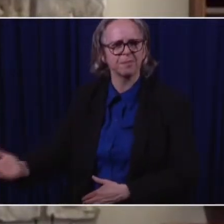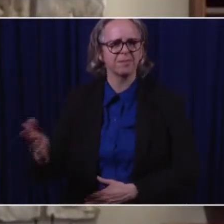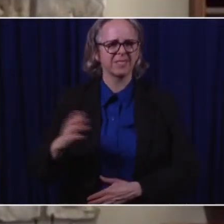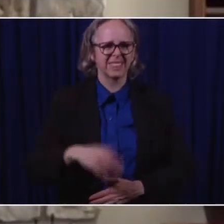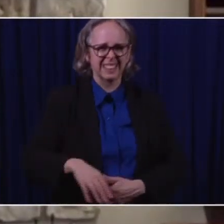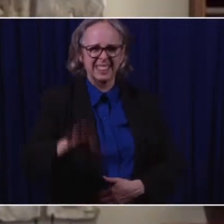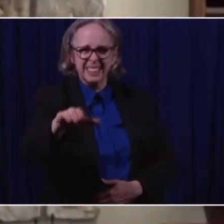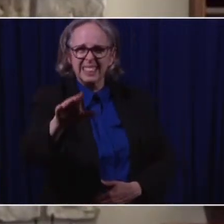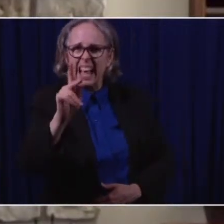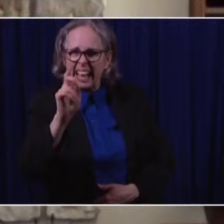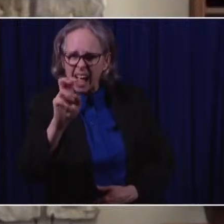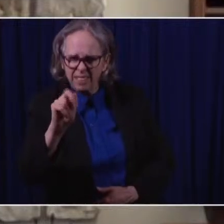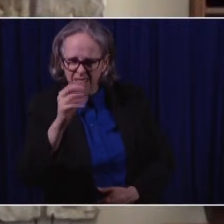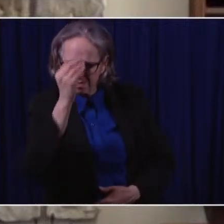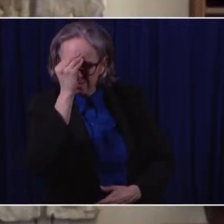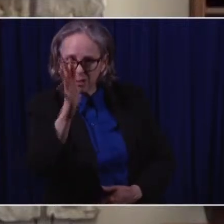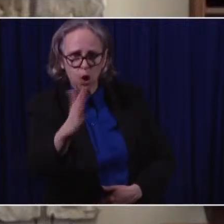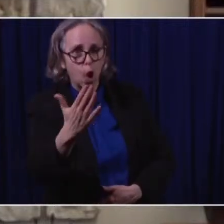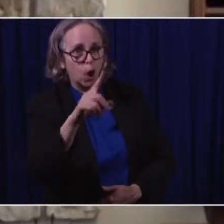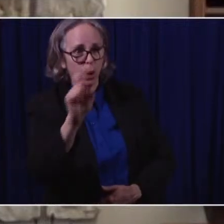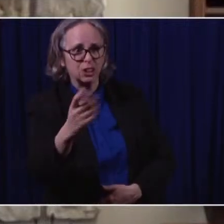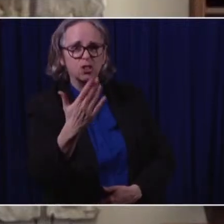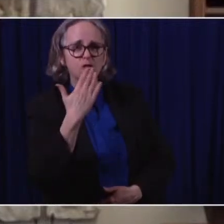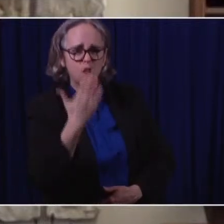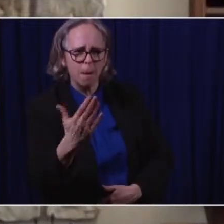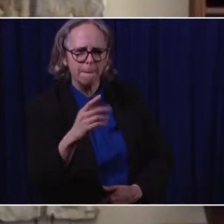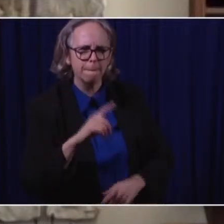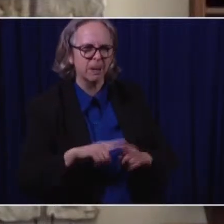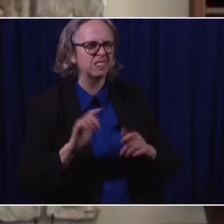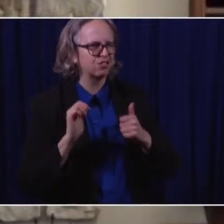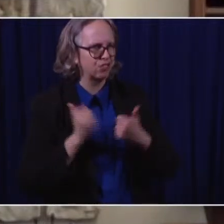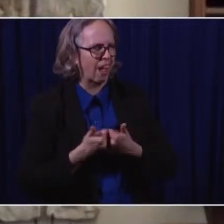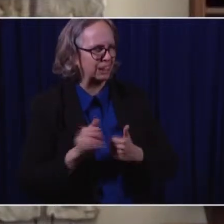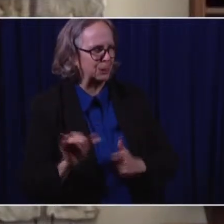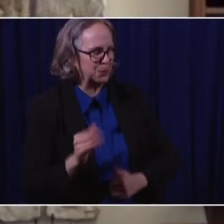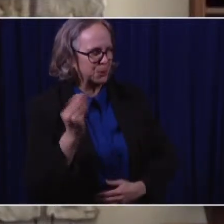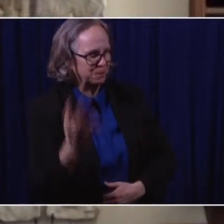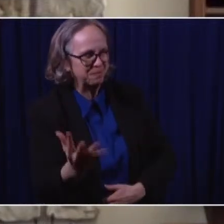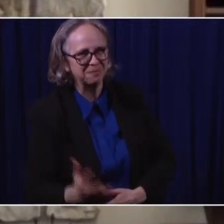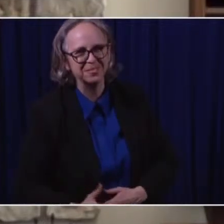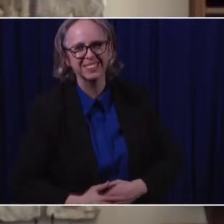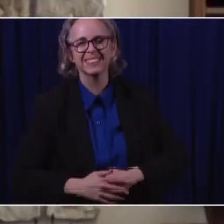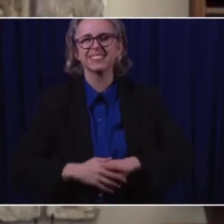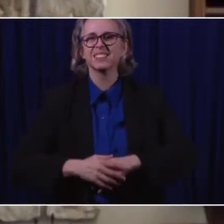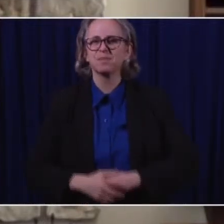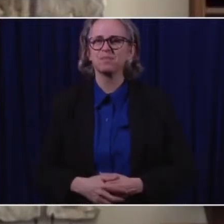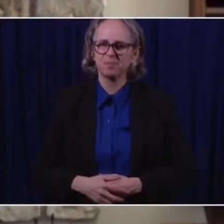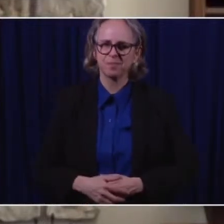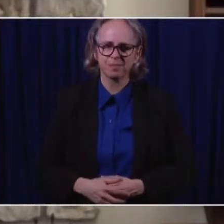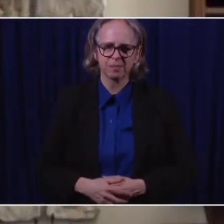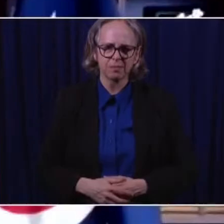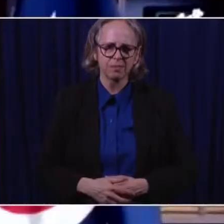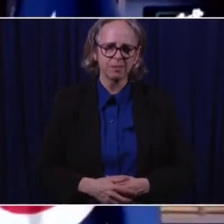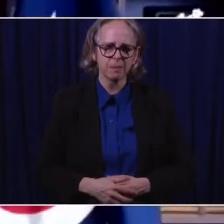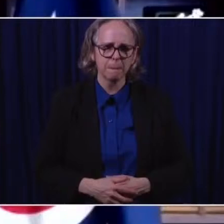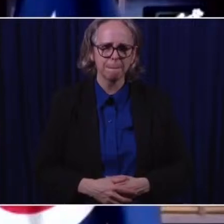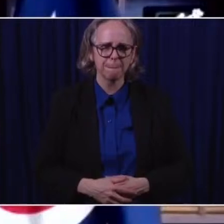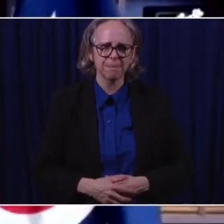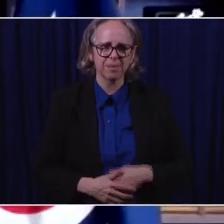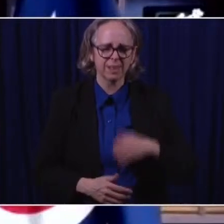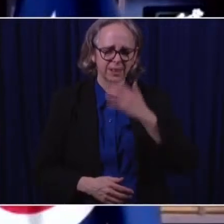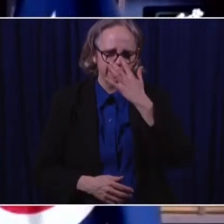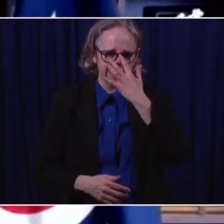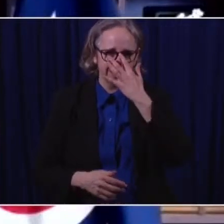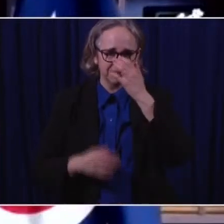question along with what Dan had asked and what Joe had asked. I want to revisit this. it's all about supply